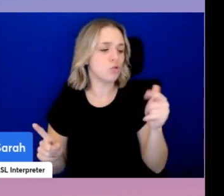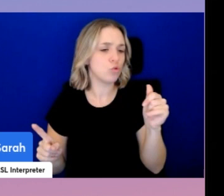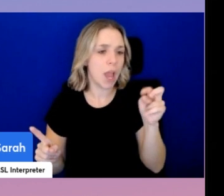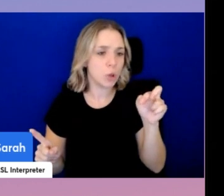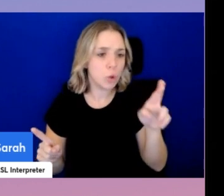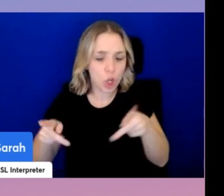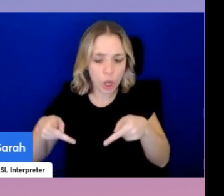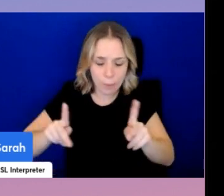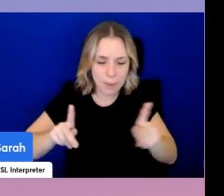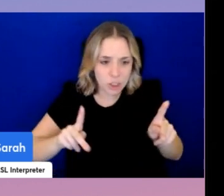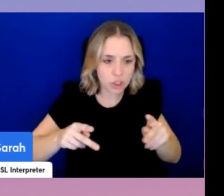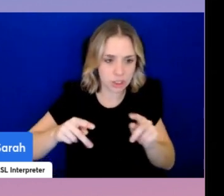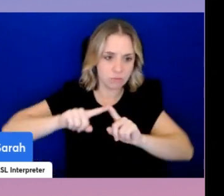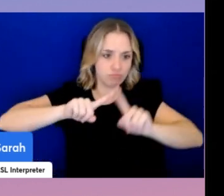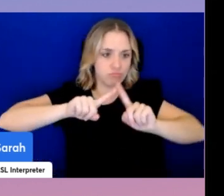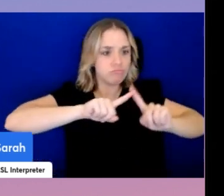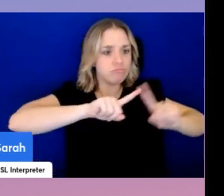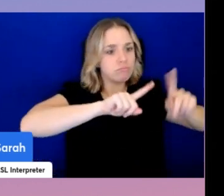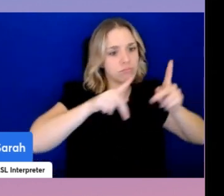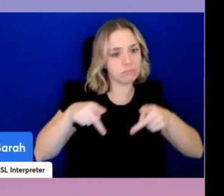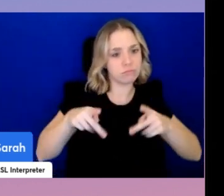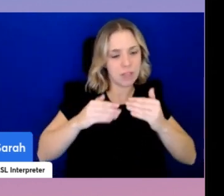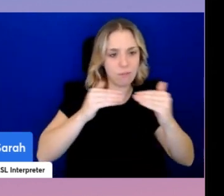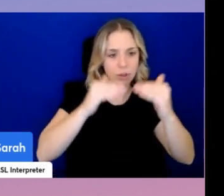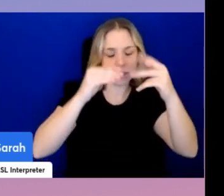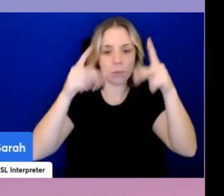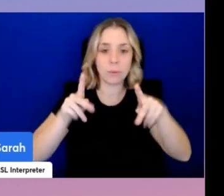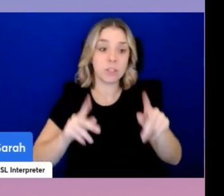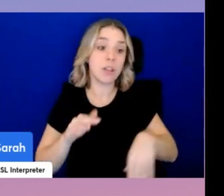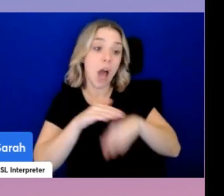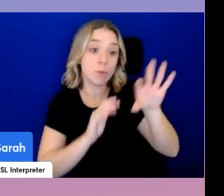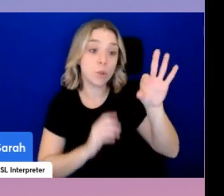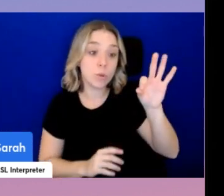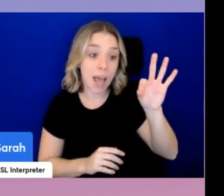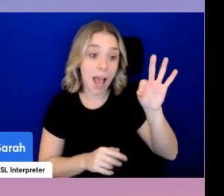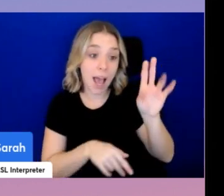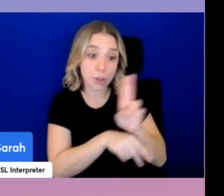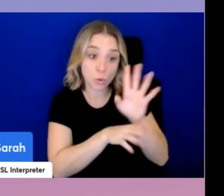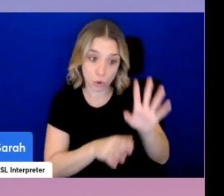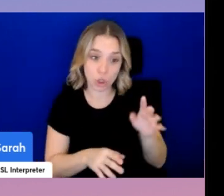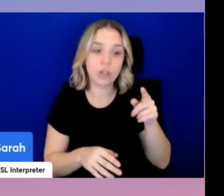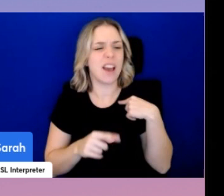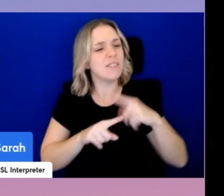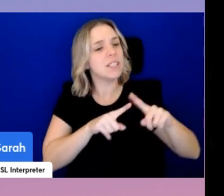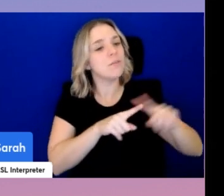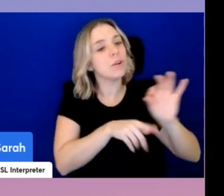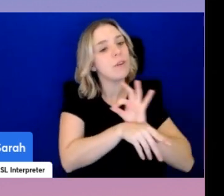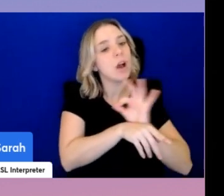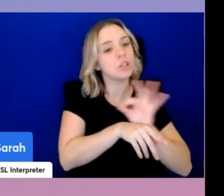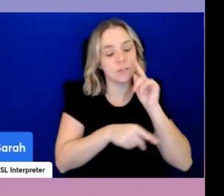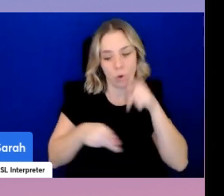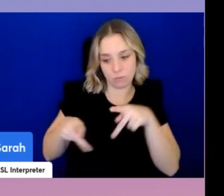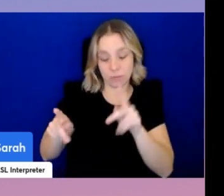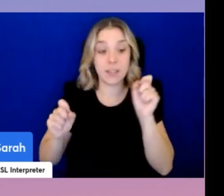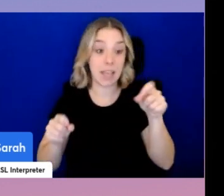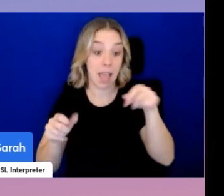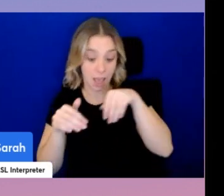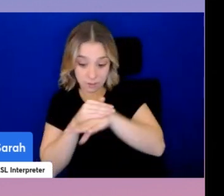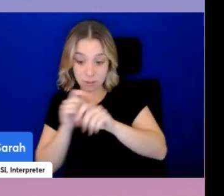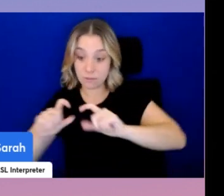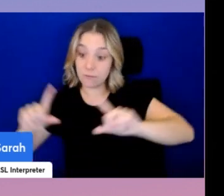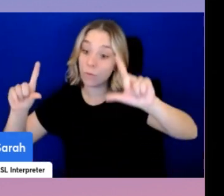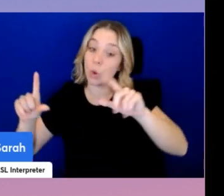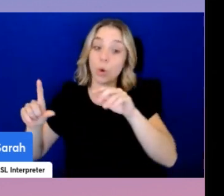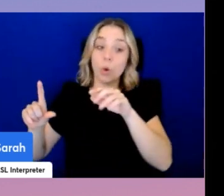deny users access to each of the various functions, such as who can or cannot view the contents of a state file or whether or not that person can